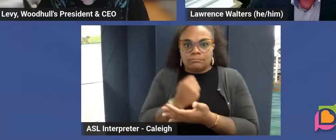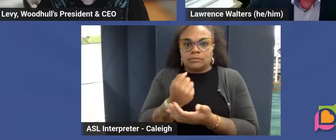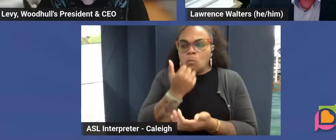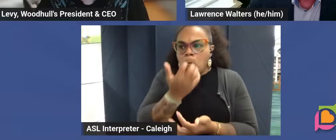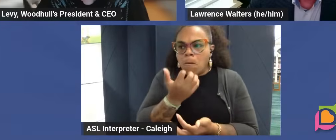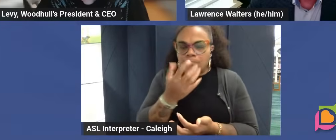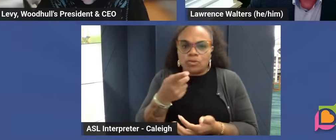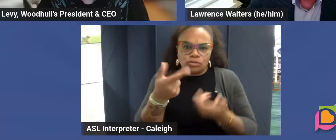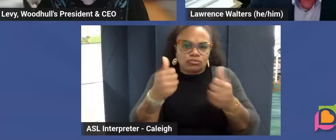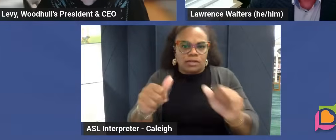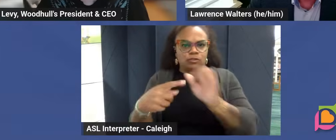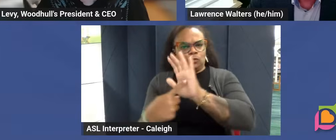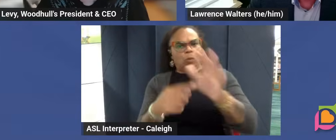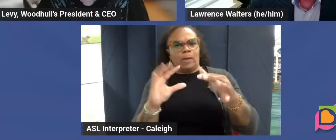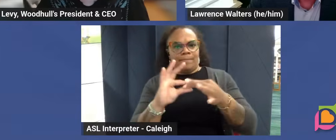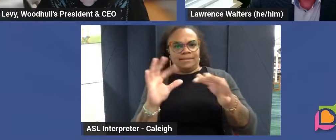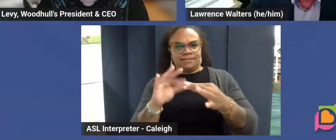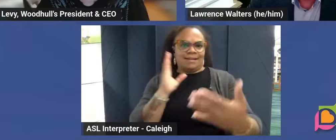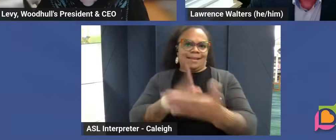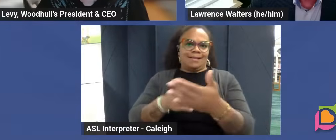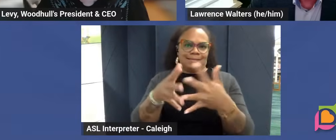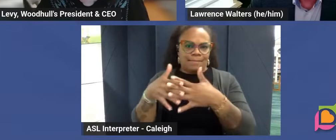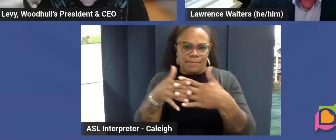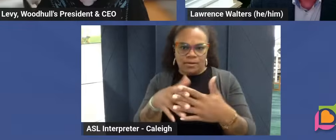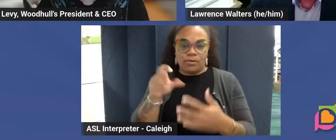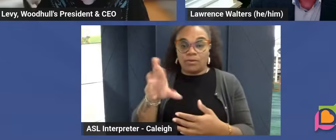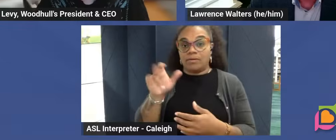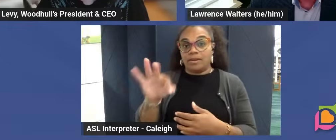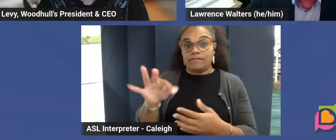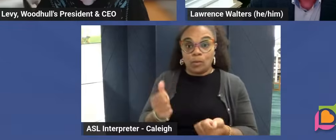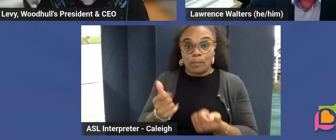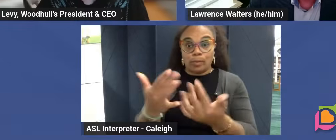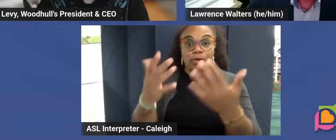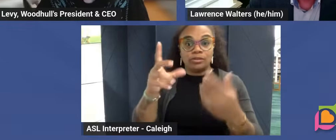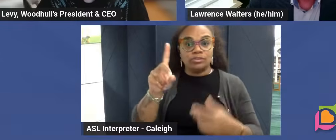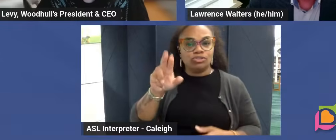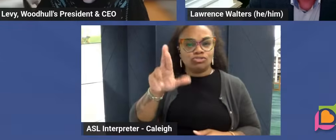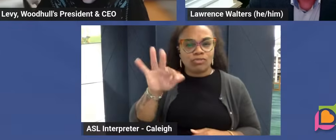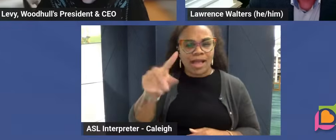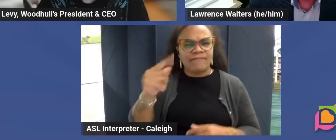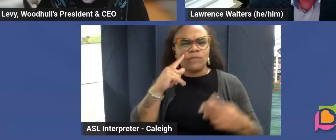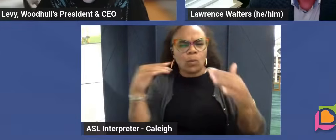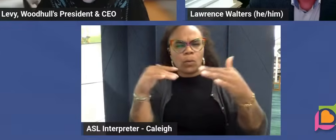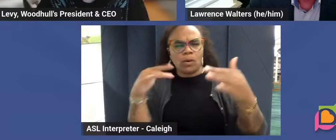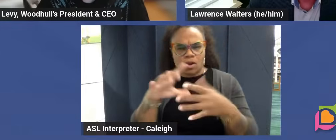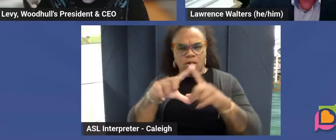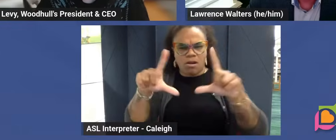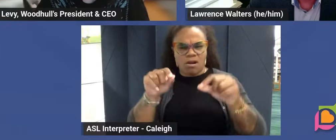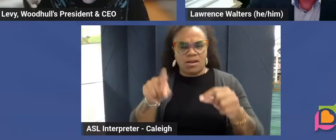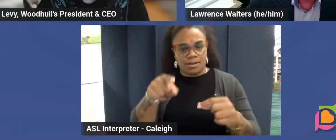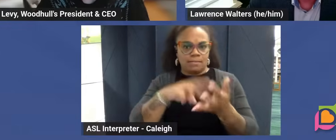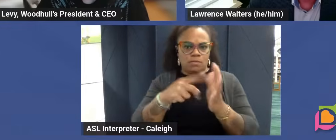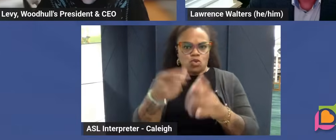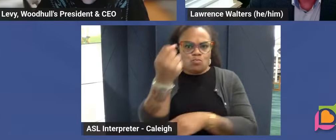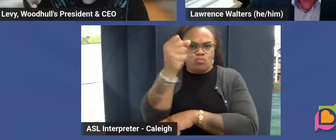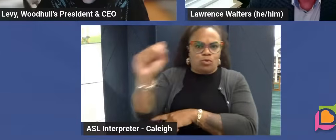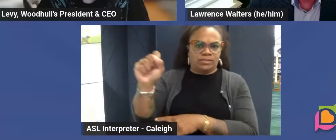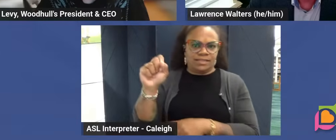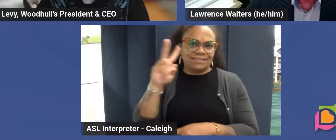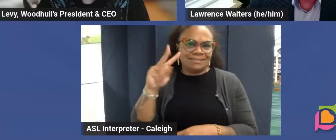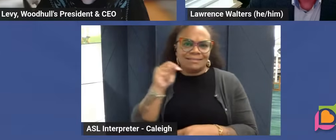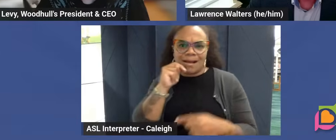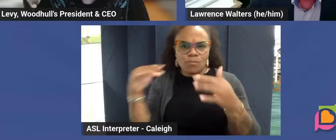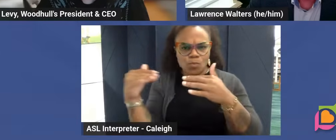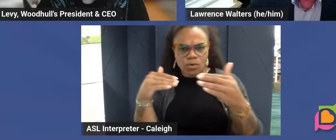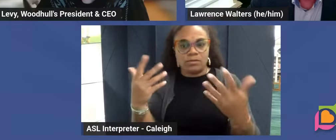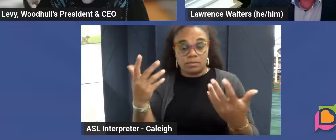anti-American message. Or burning a draft card, you're protesting then the war in Vietnam. And so the courts have applied intermediate